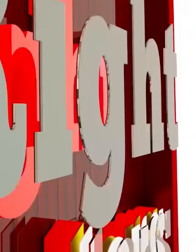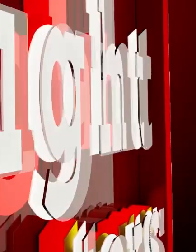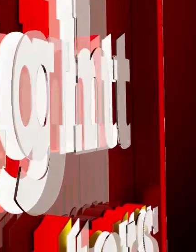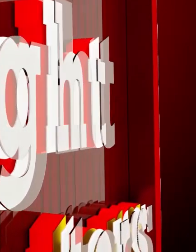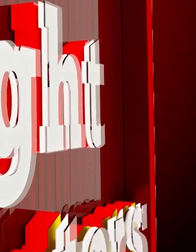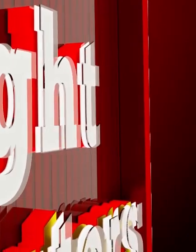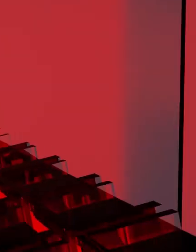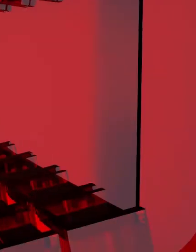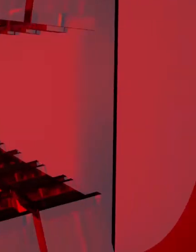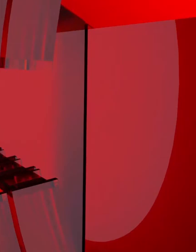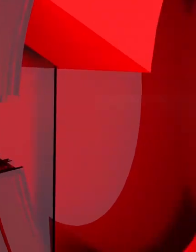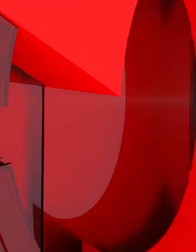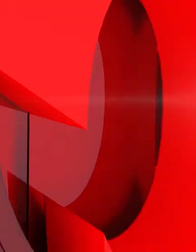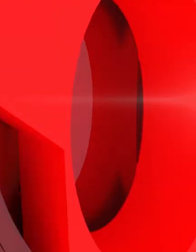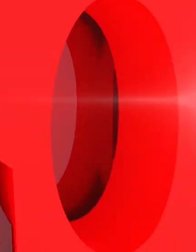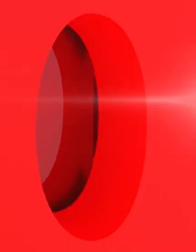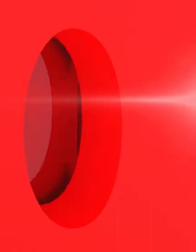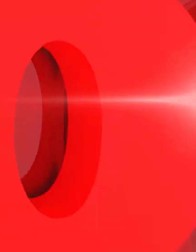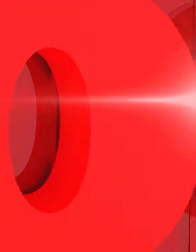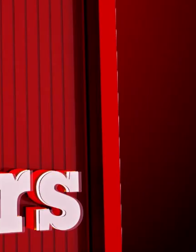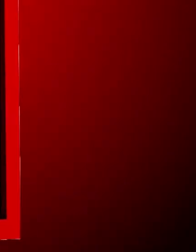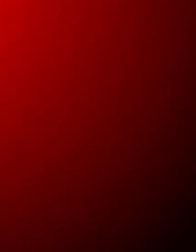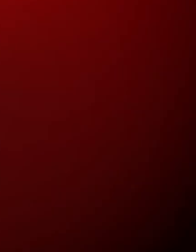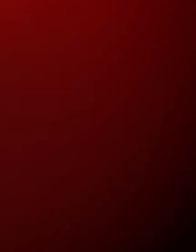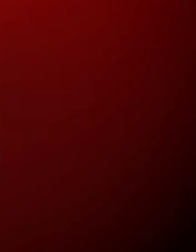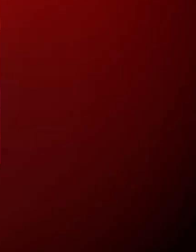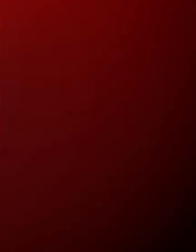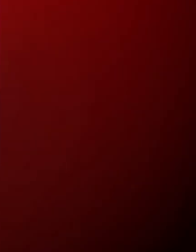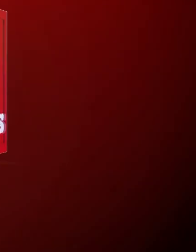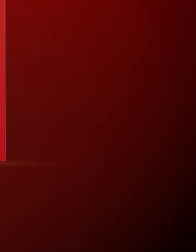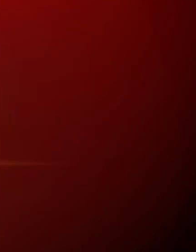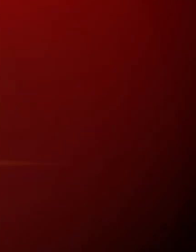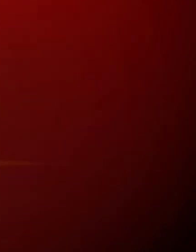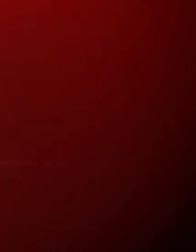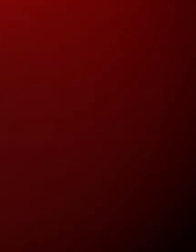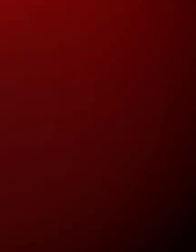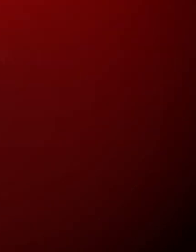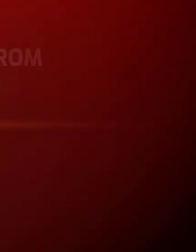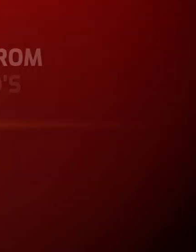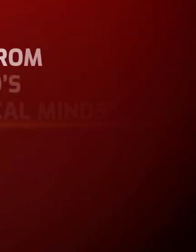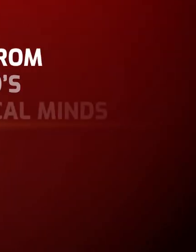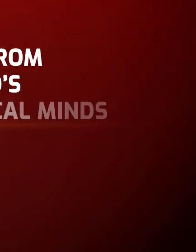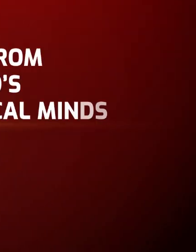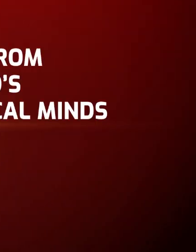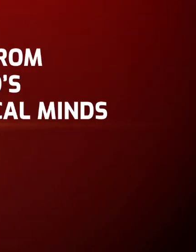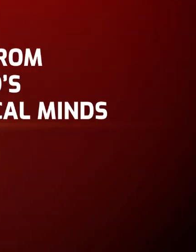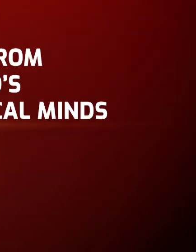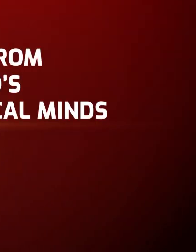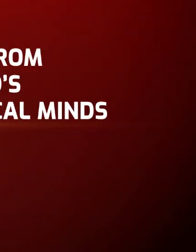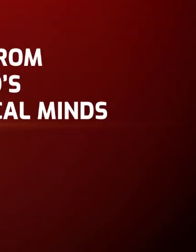Insights from the world's best medical minds. You are watching TheRightDoctors.com.